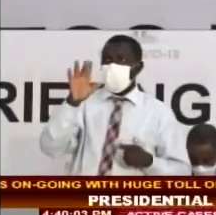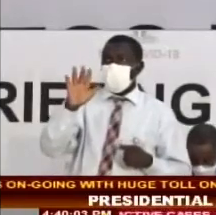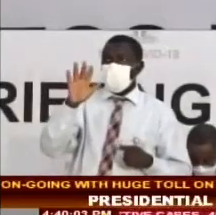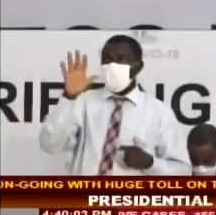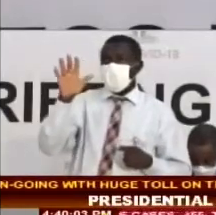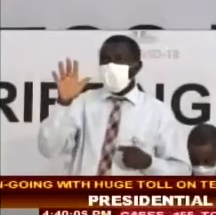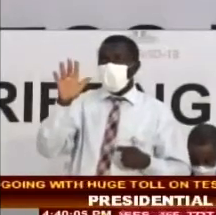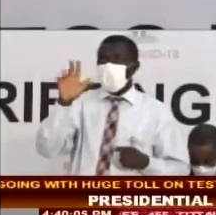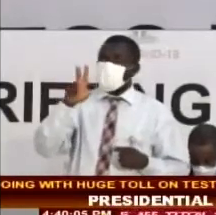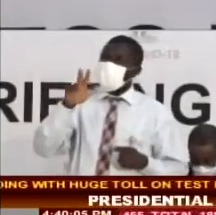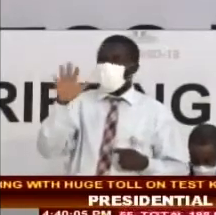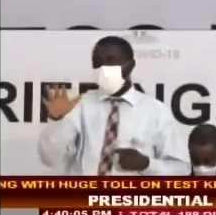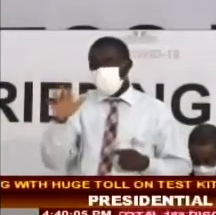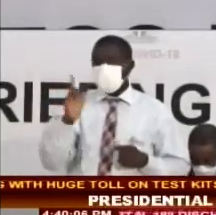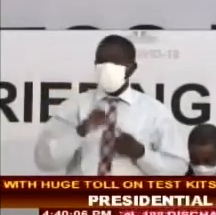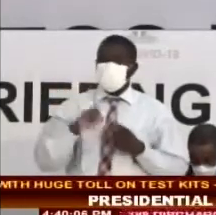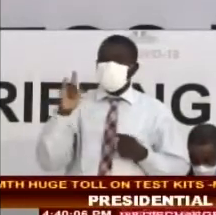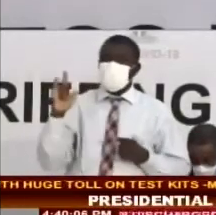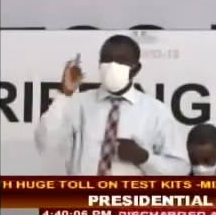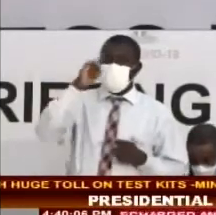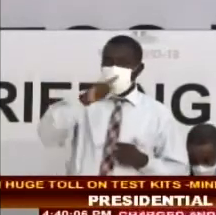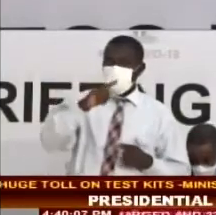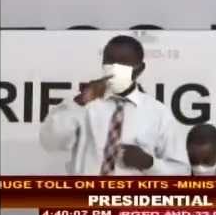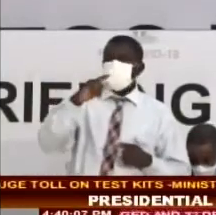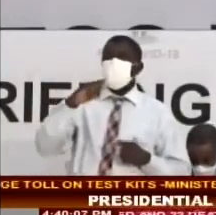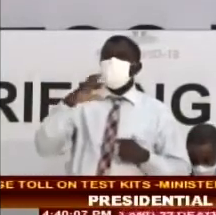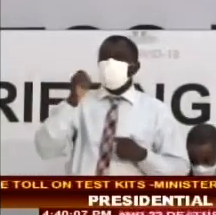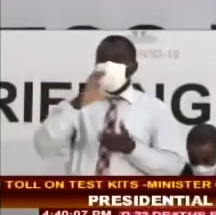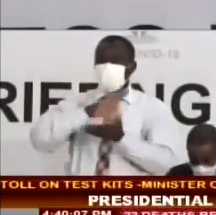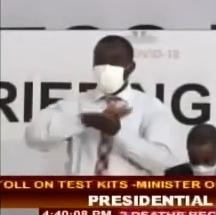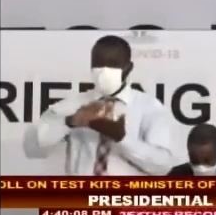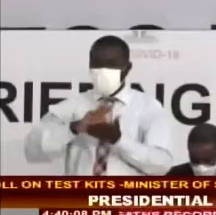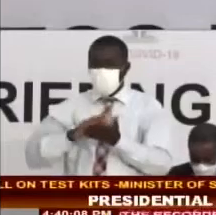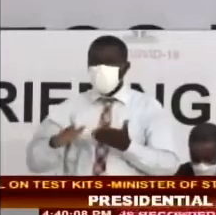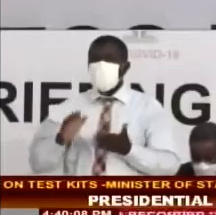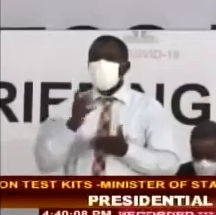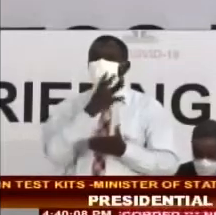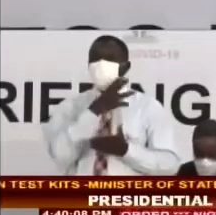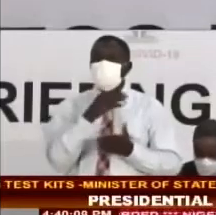country for decontamination and disinfection.